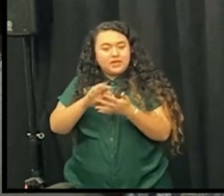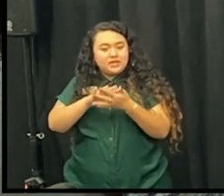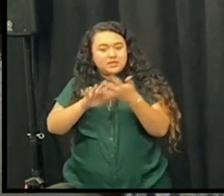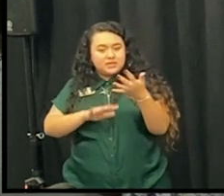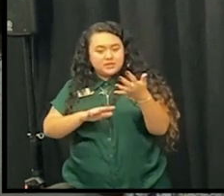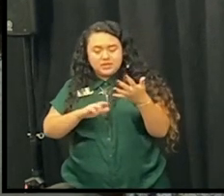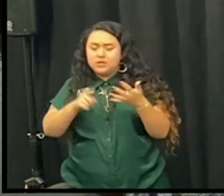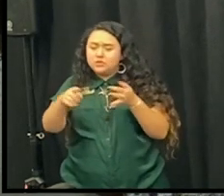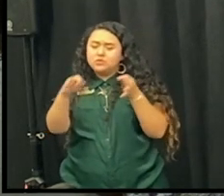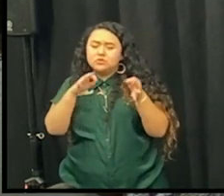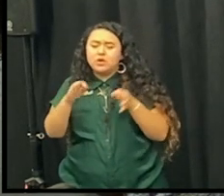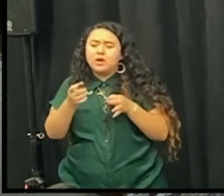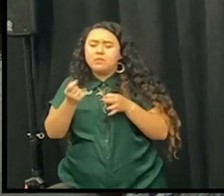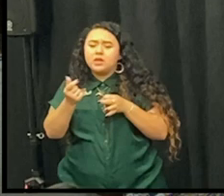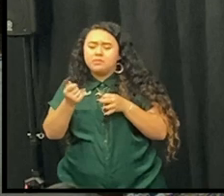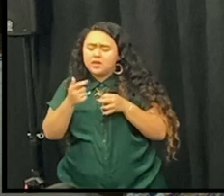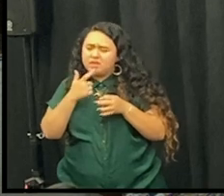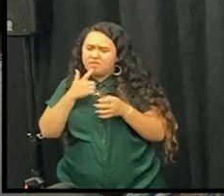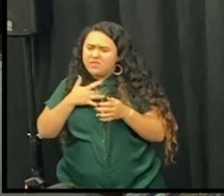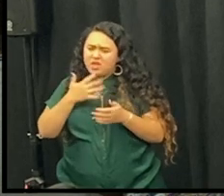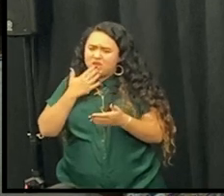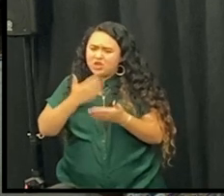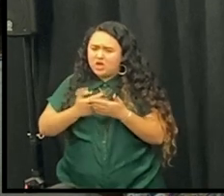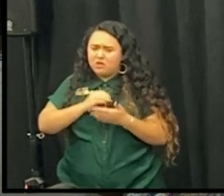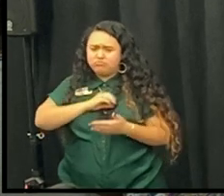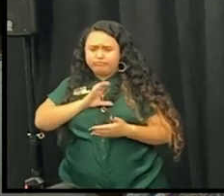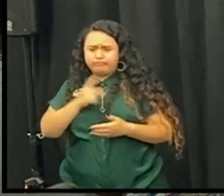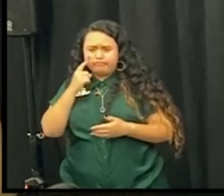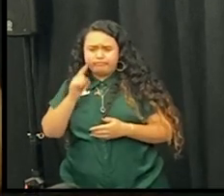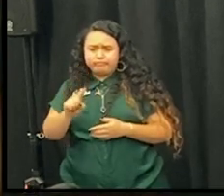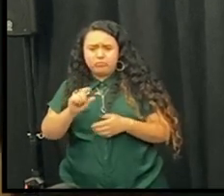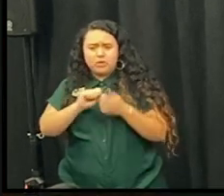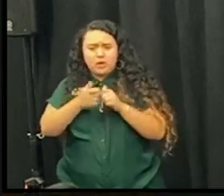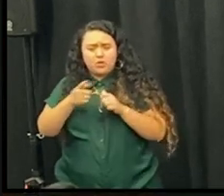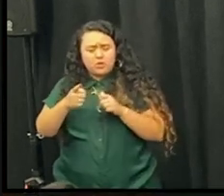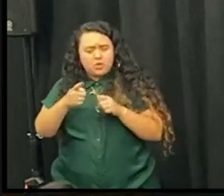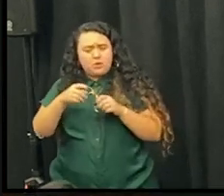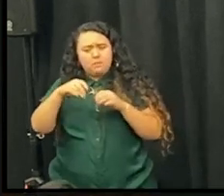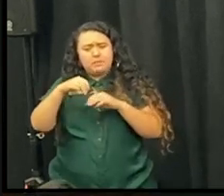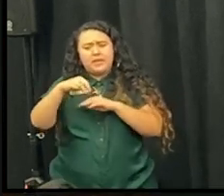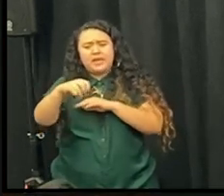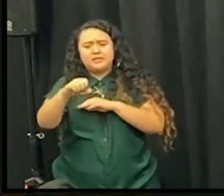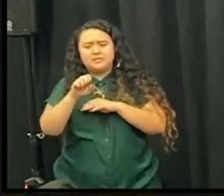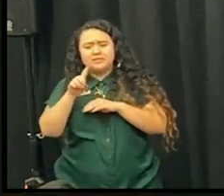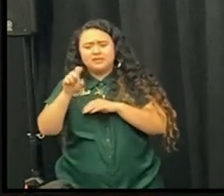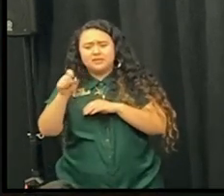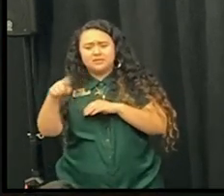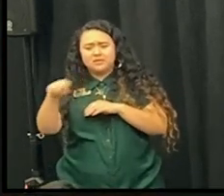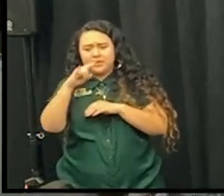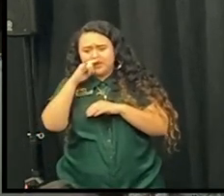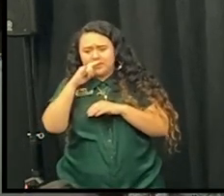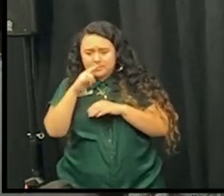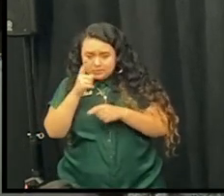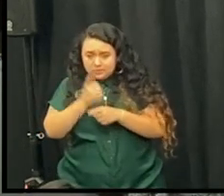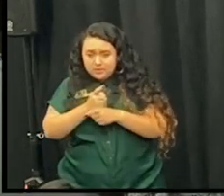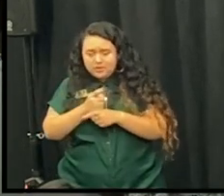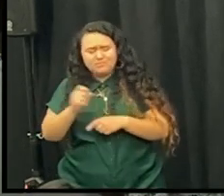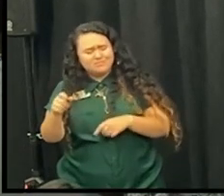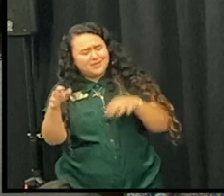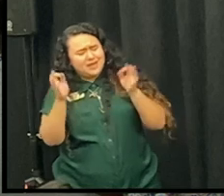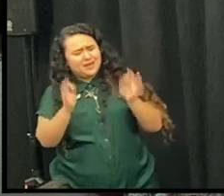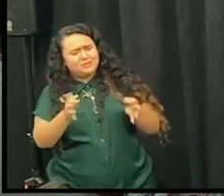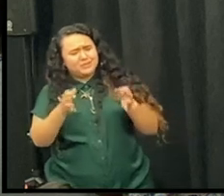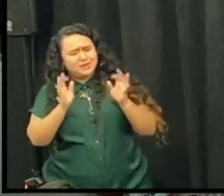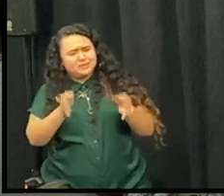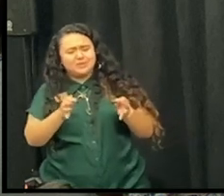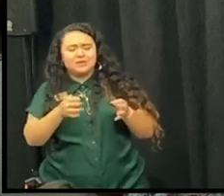you described a little bit how good that felt for you and how you're planting seeds for those kids, aren't you? I mean, yeah, absolutely. I think, you